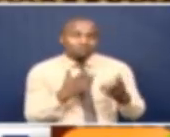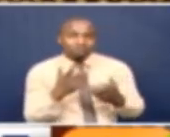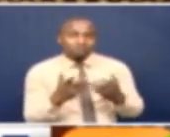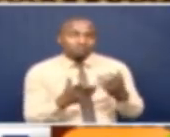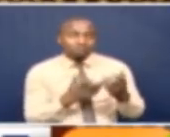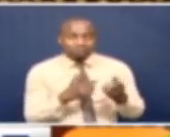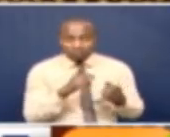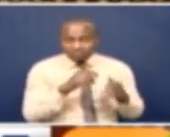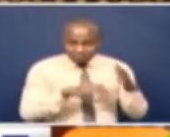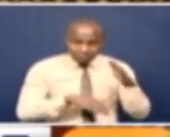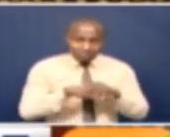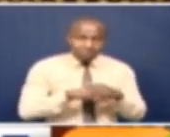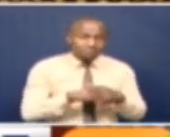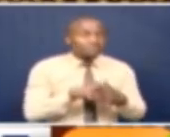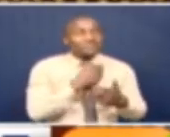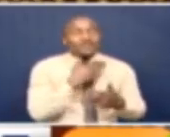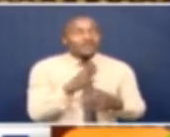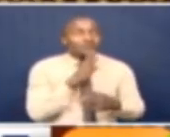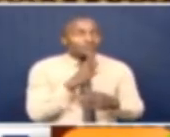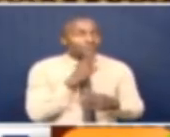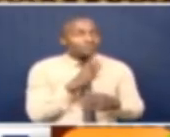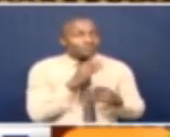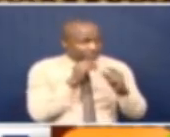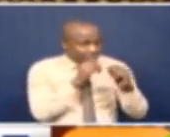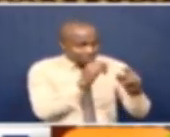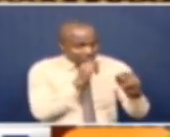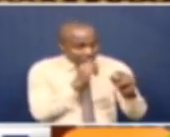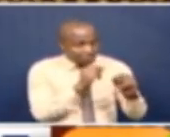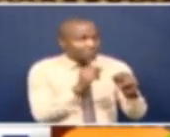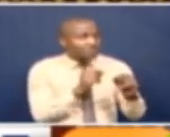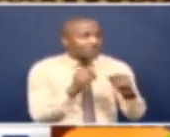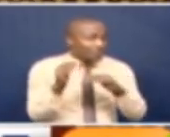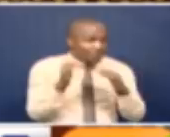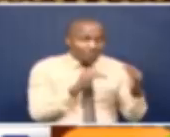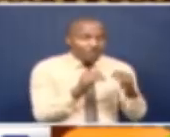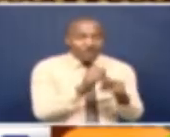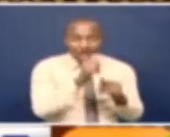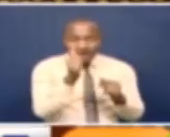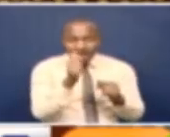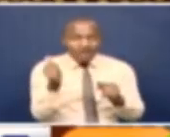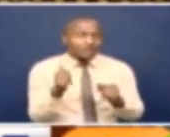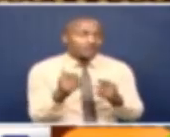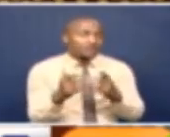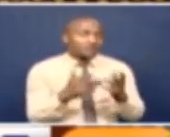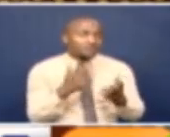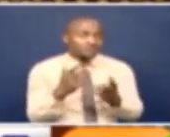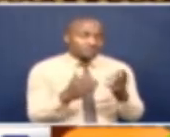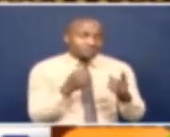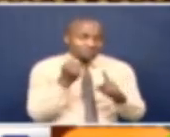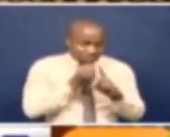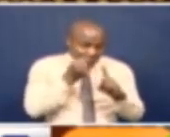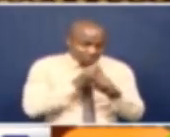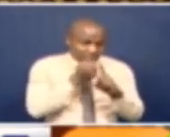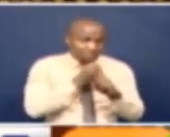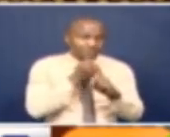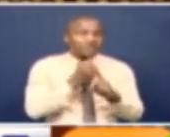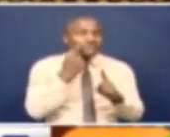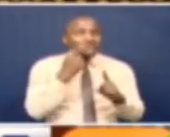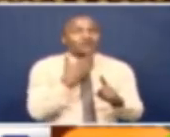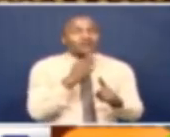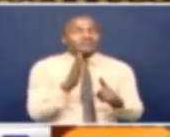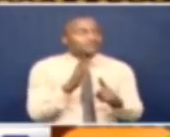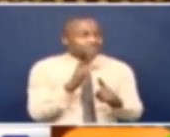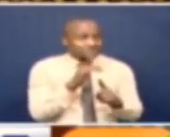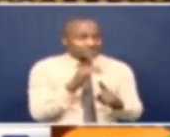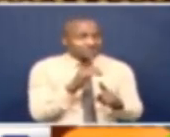limits in terms of hate speech, propagation of war, and other advocacy for hatred. I think